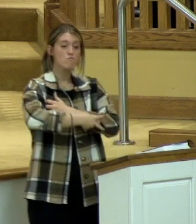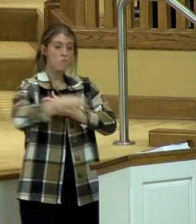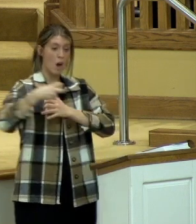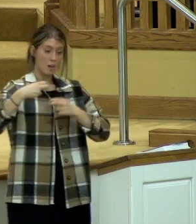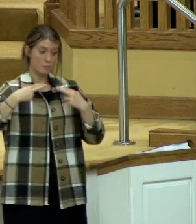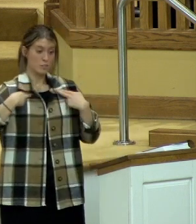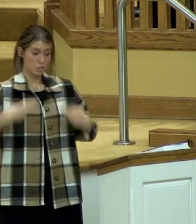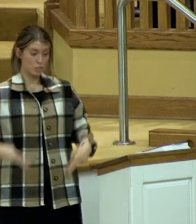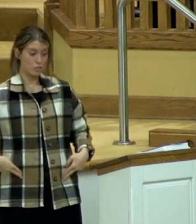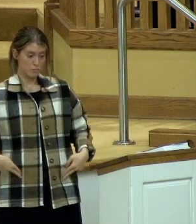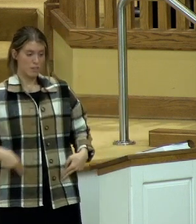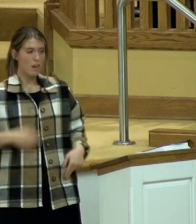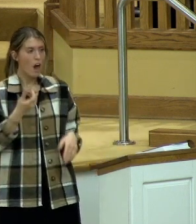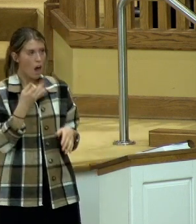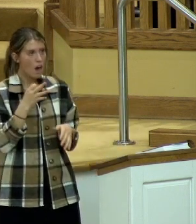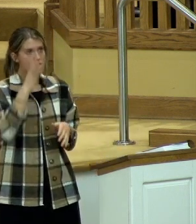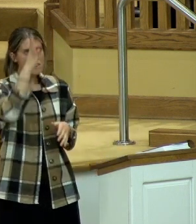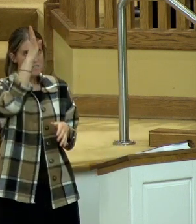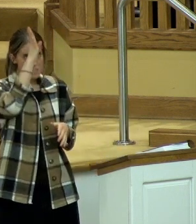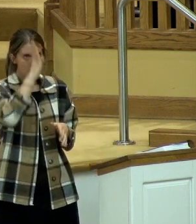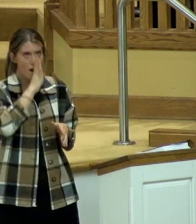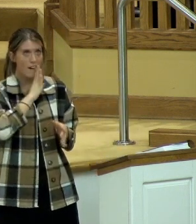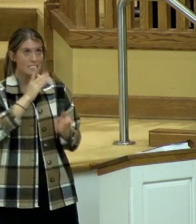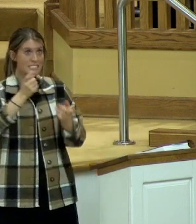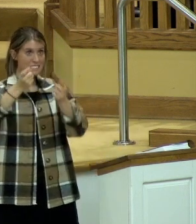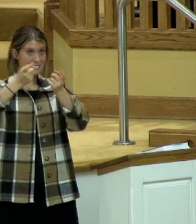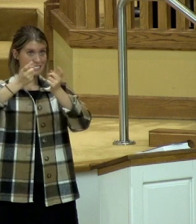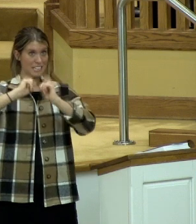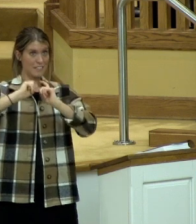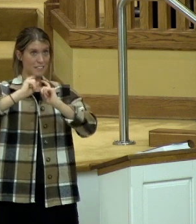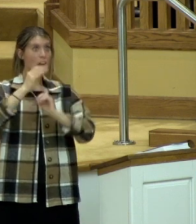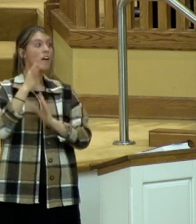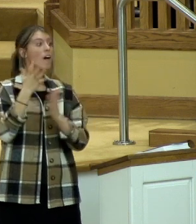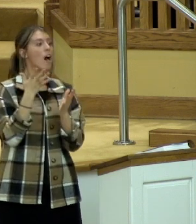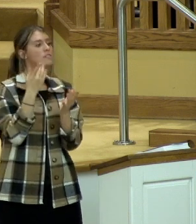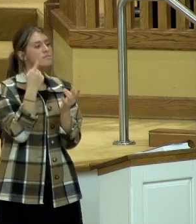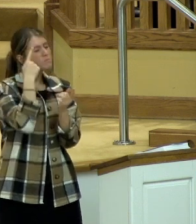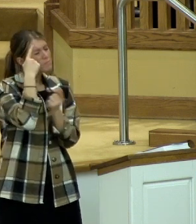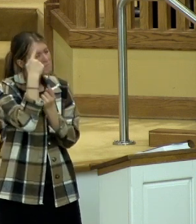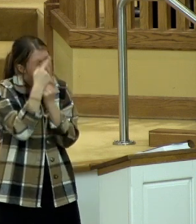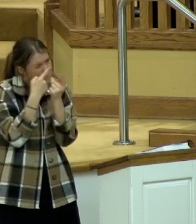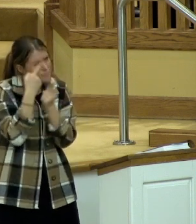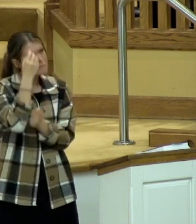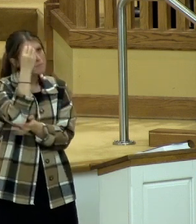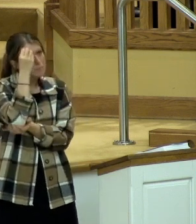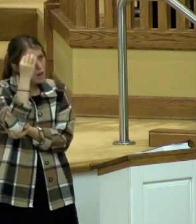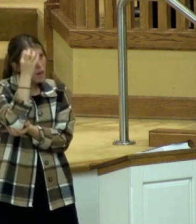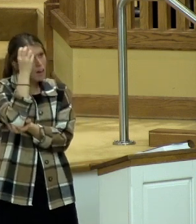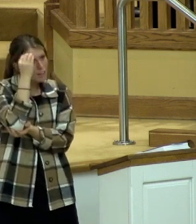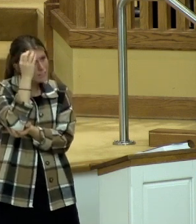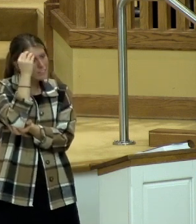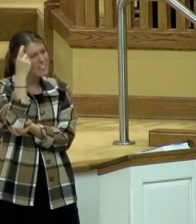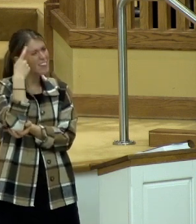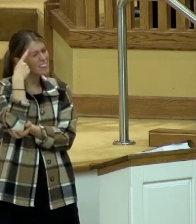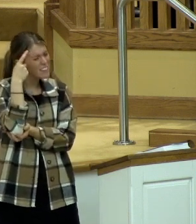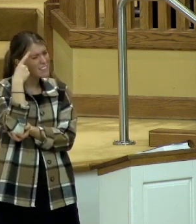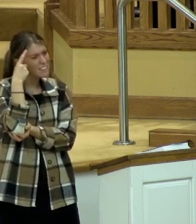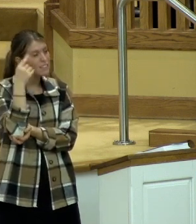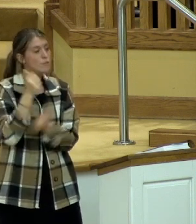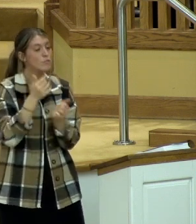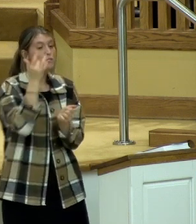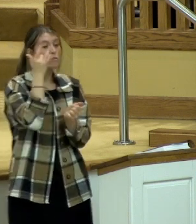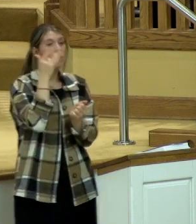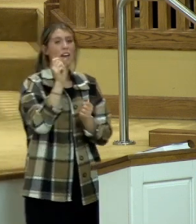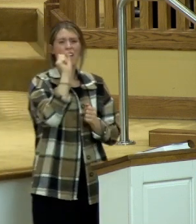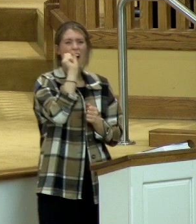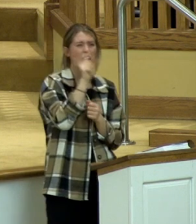human beings of God's gift of pondering, meditating, and thinking, which is why you